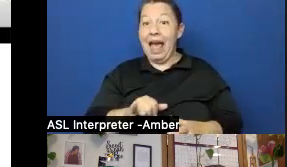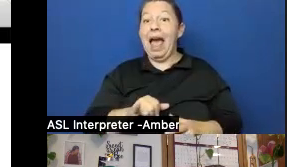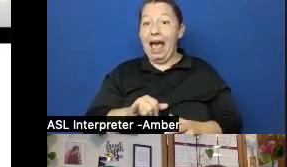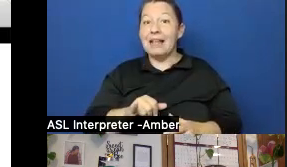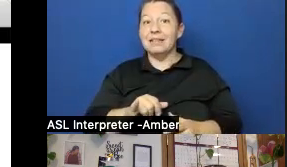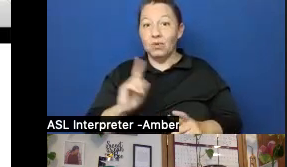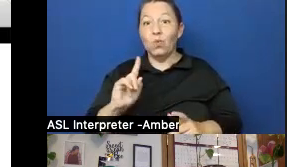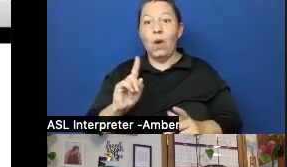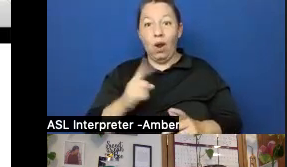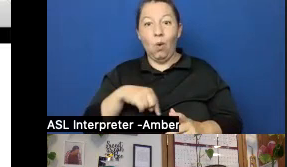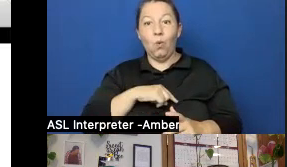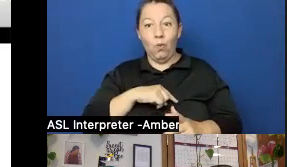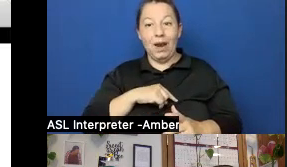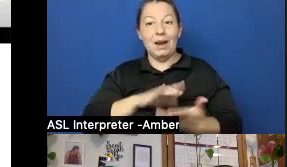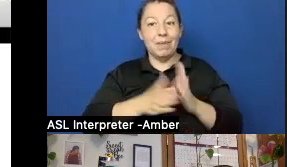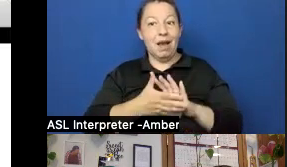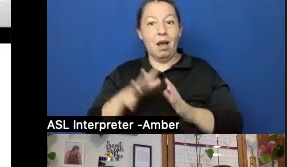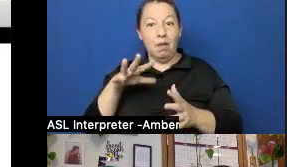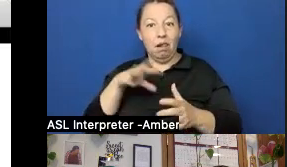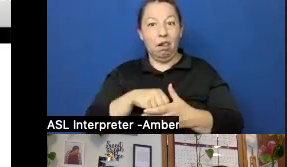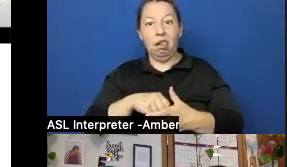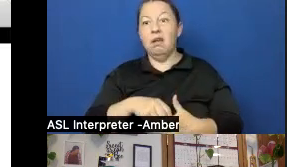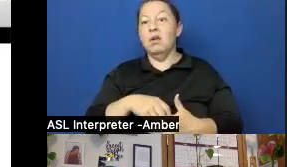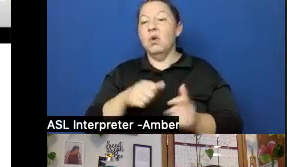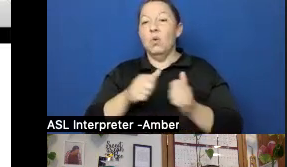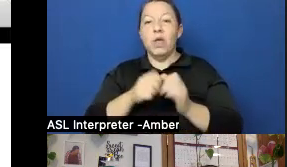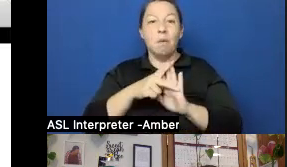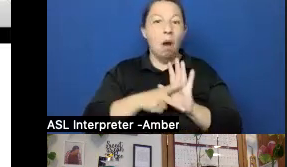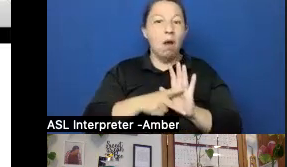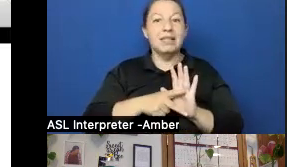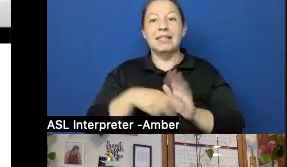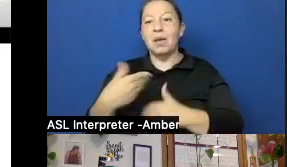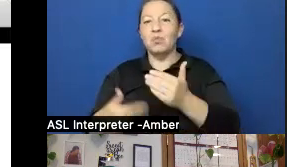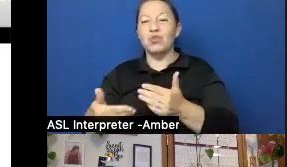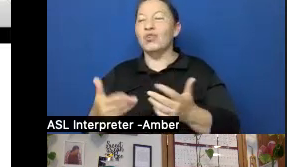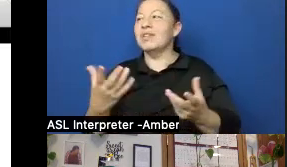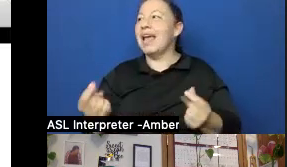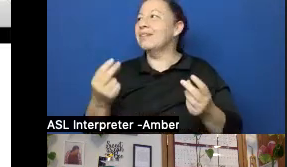those policies and procedures and our, what's it called?